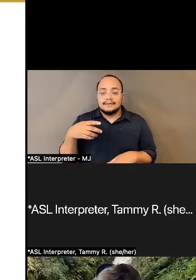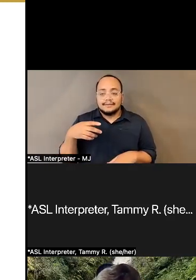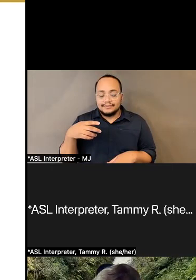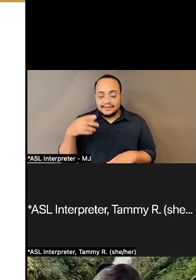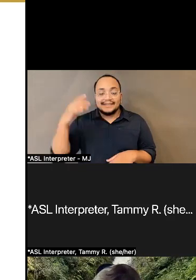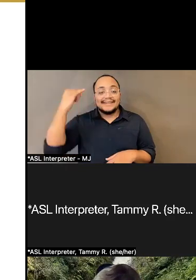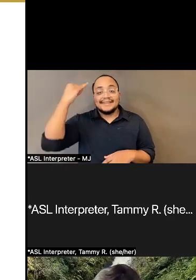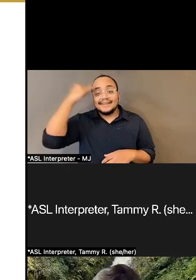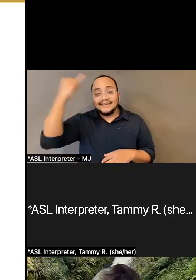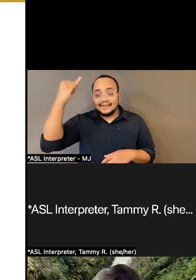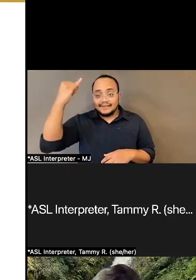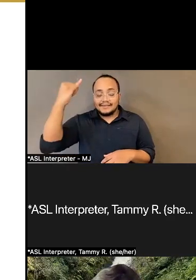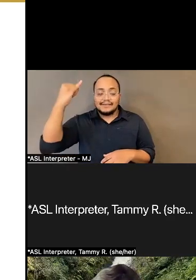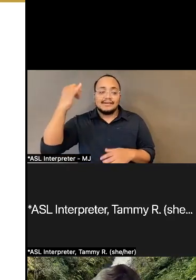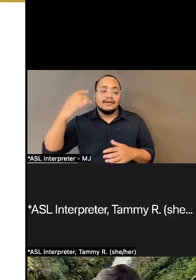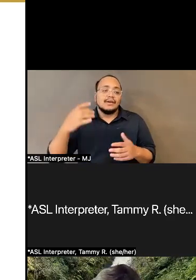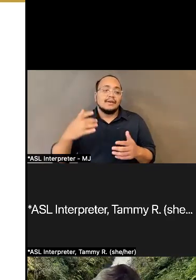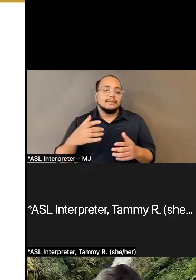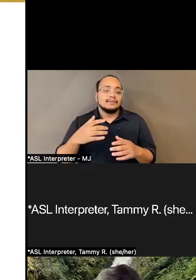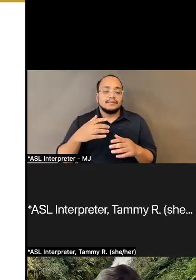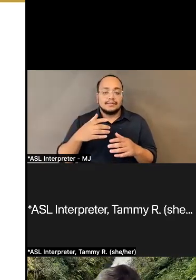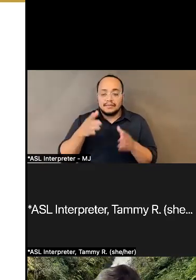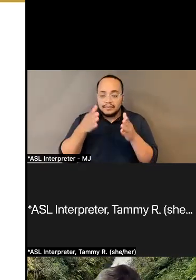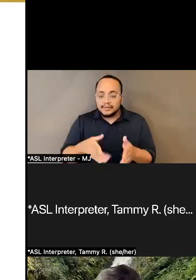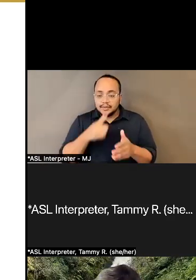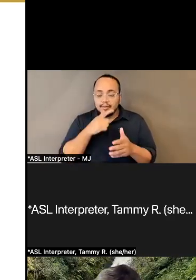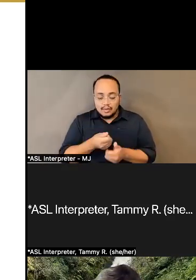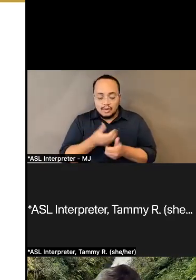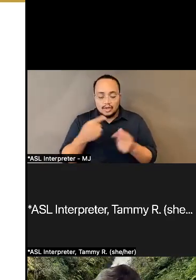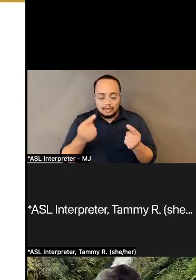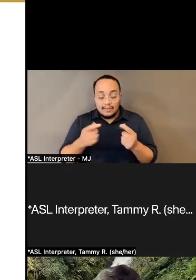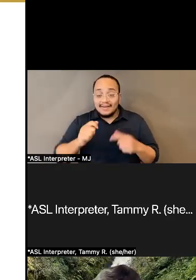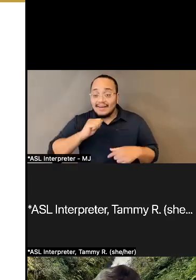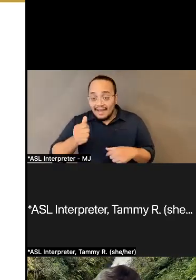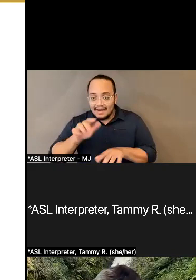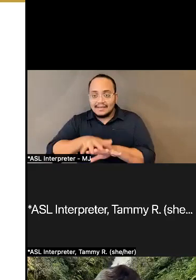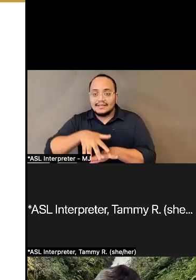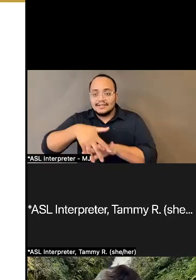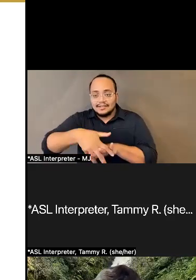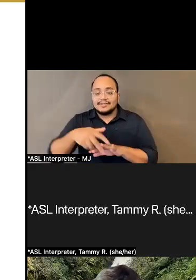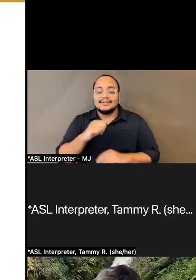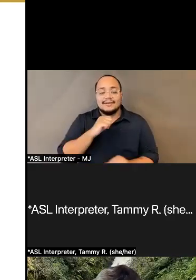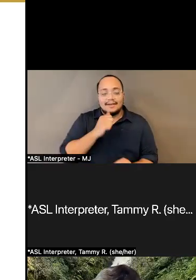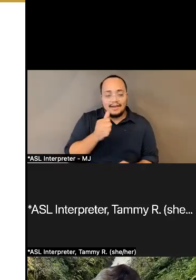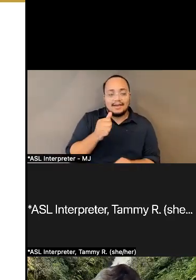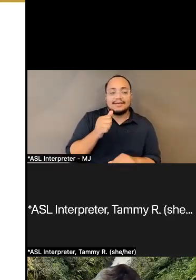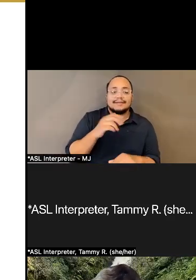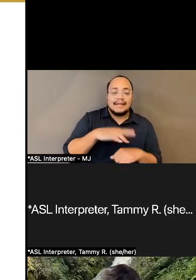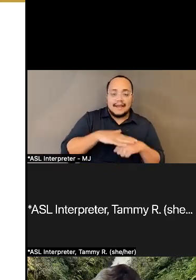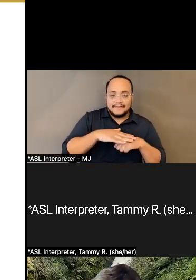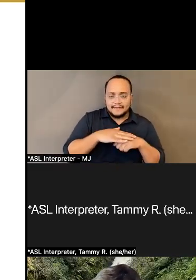not Native American or Indigenous? And I'm assuming that is for you, Caroline.